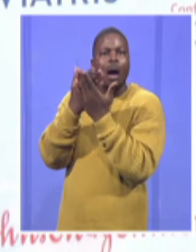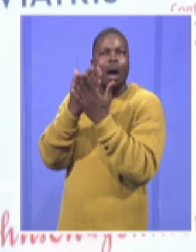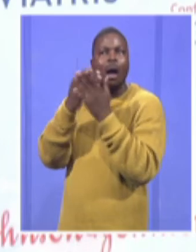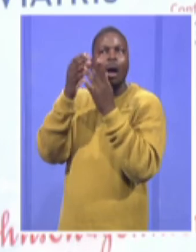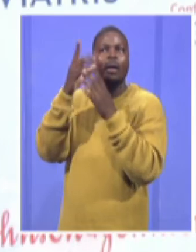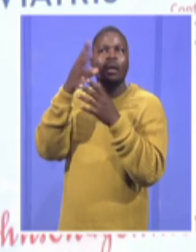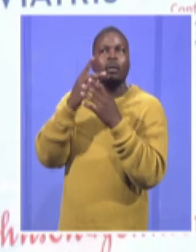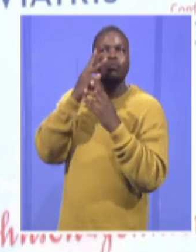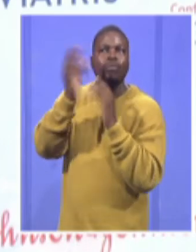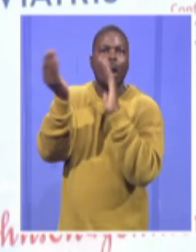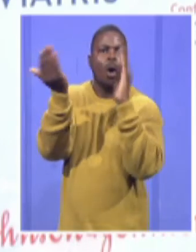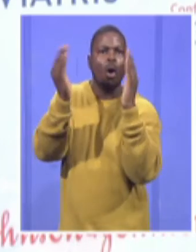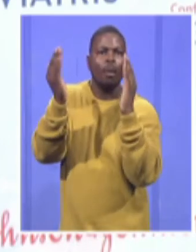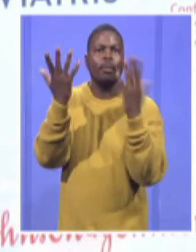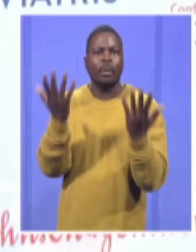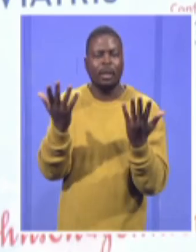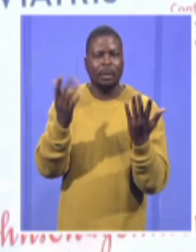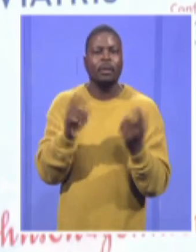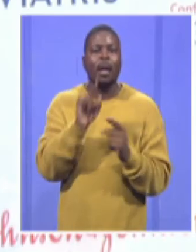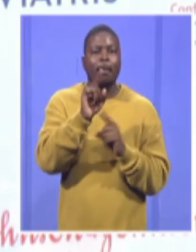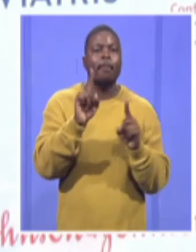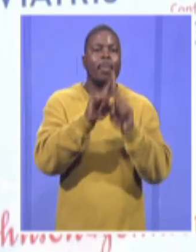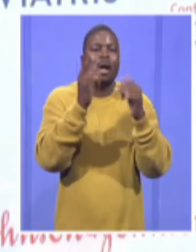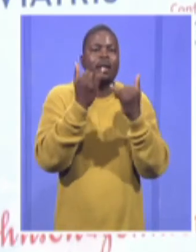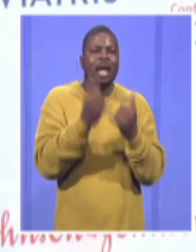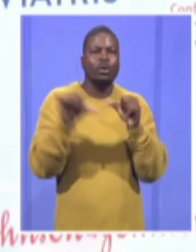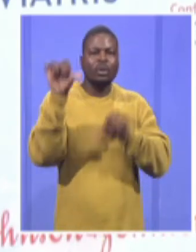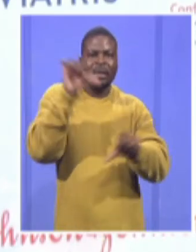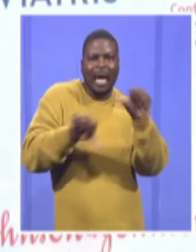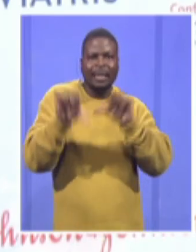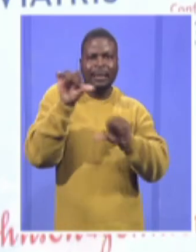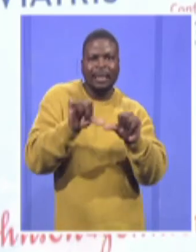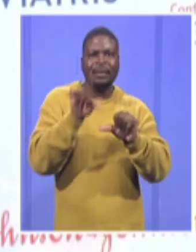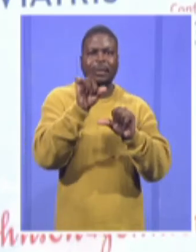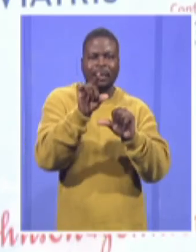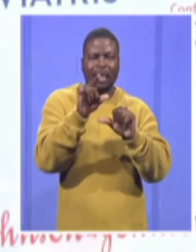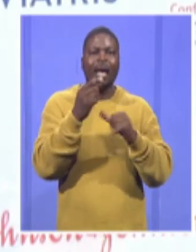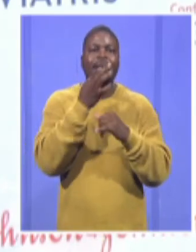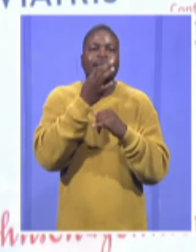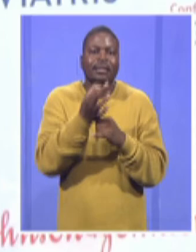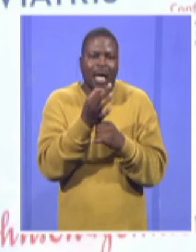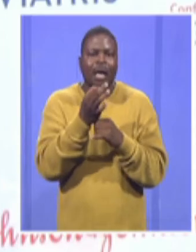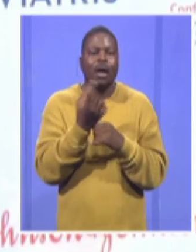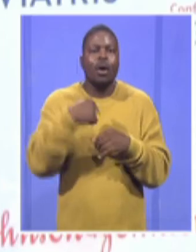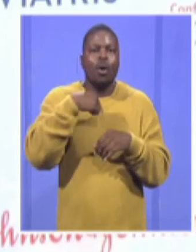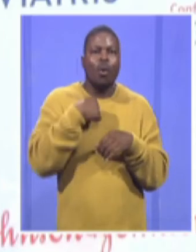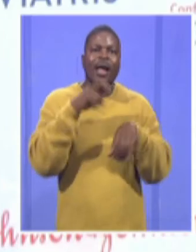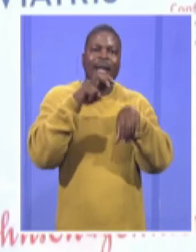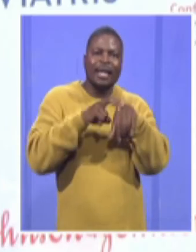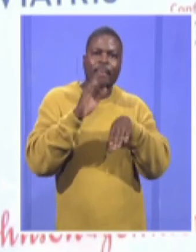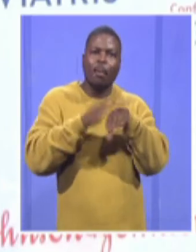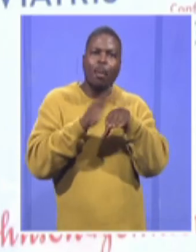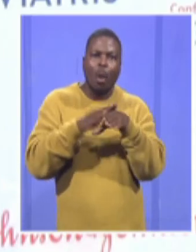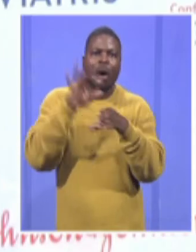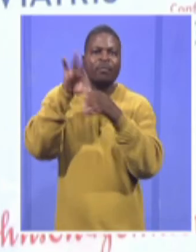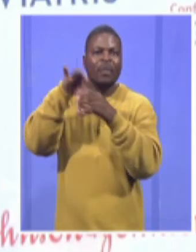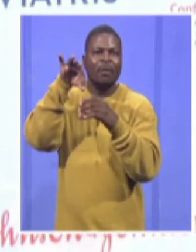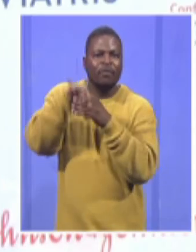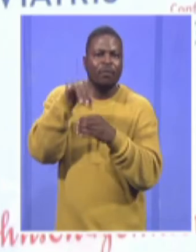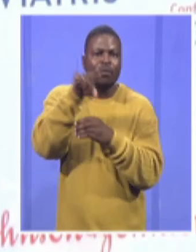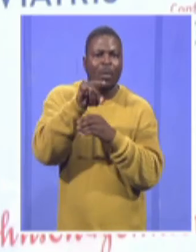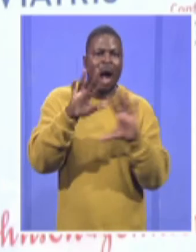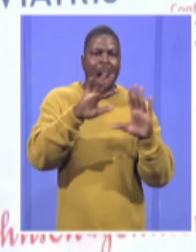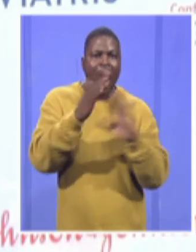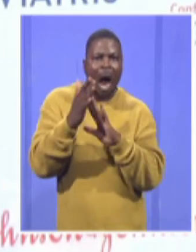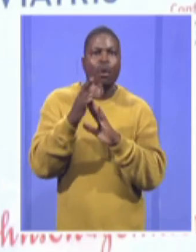in between scientists and civil society. Scientists saying we need more investment in diagnostics. We